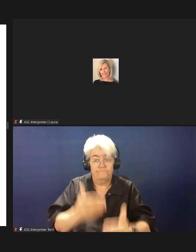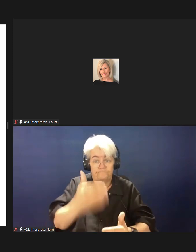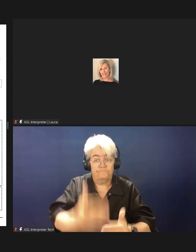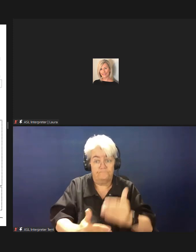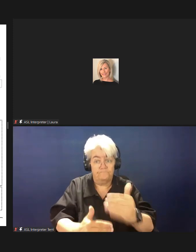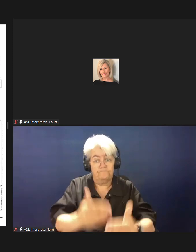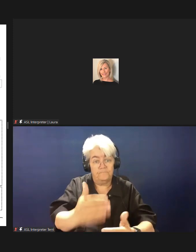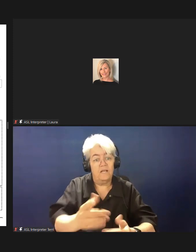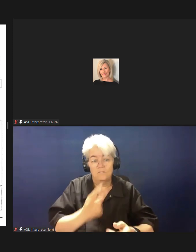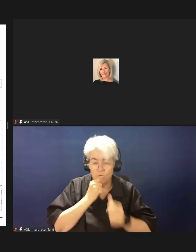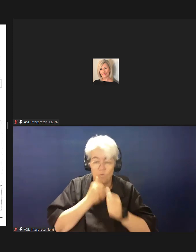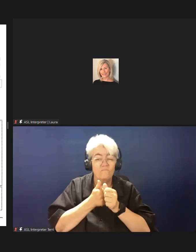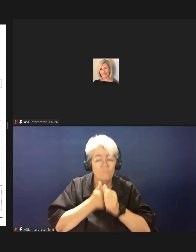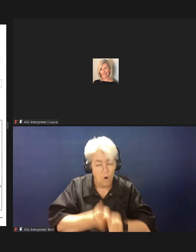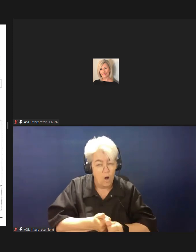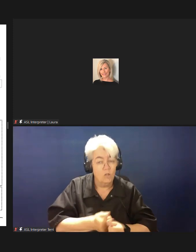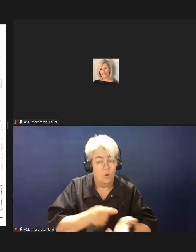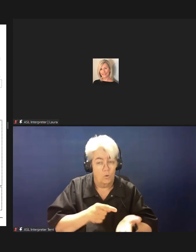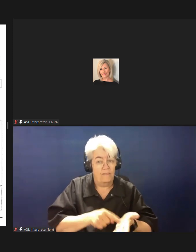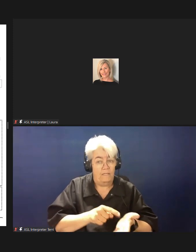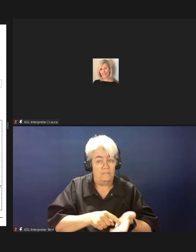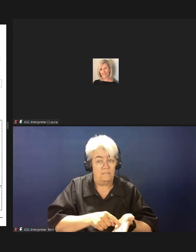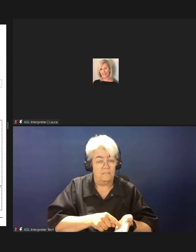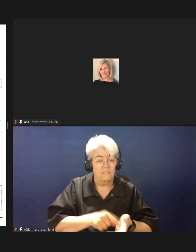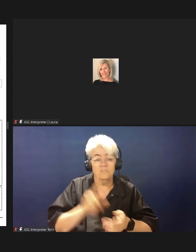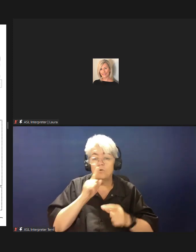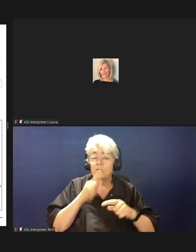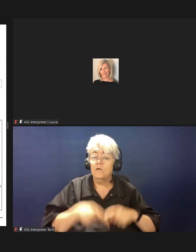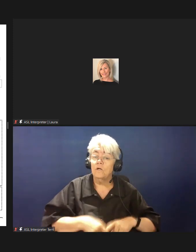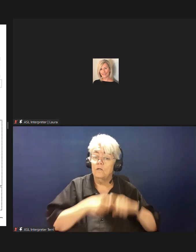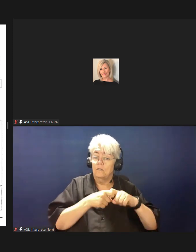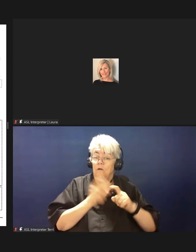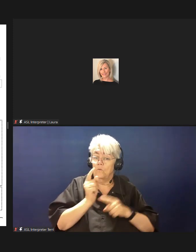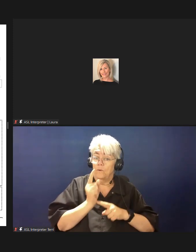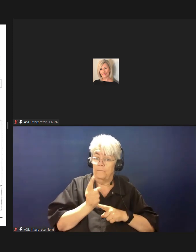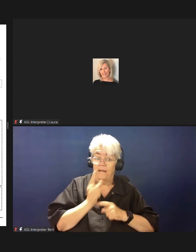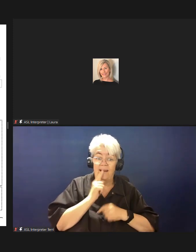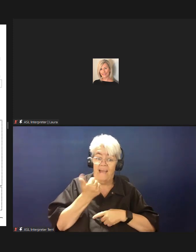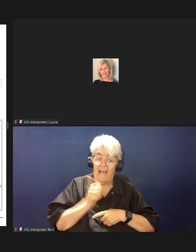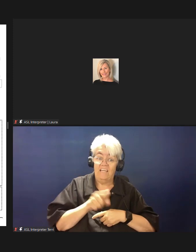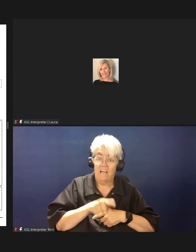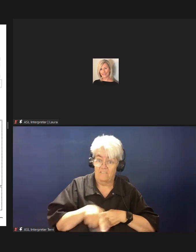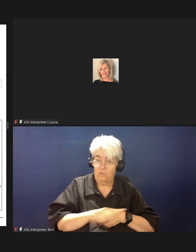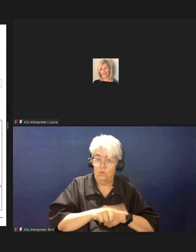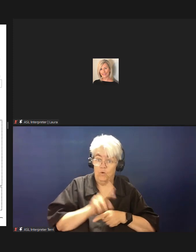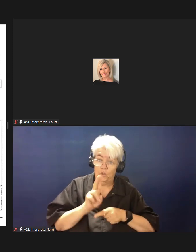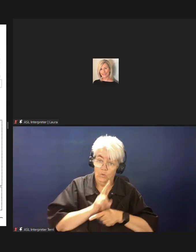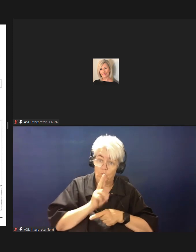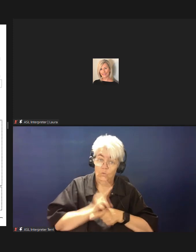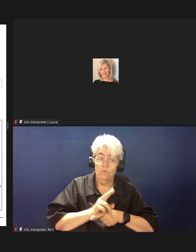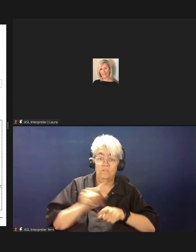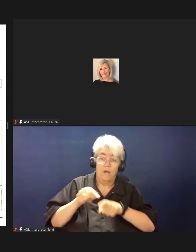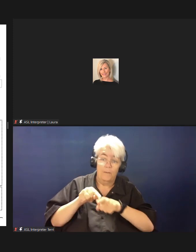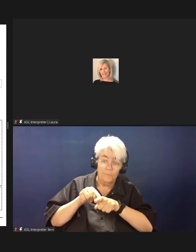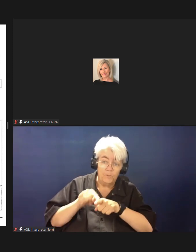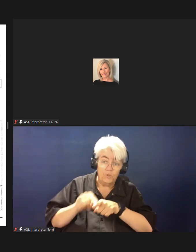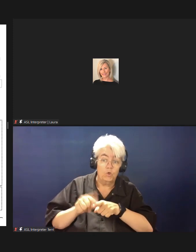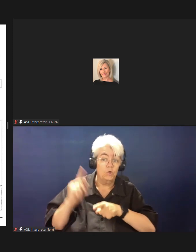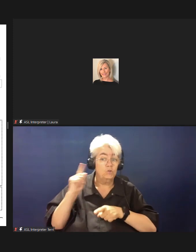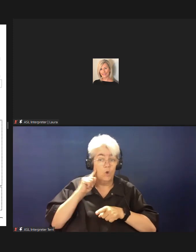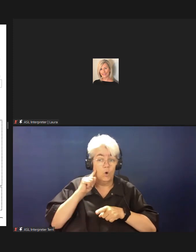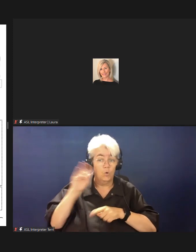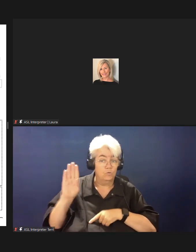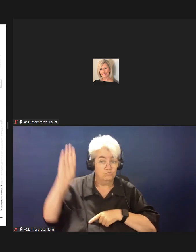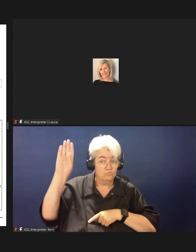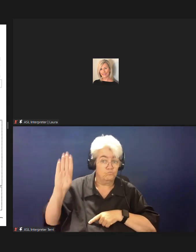So have a look at those. So let's pause here for a moment and see if those of you who are using Pure Tone method have any